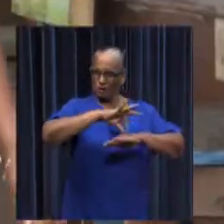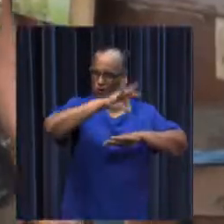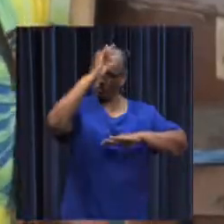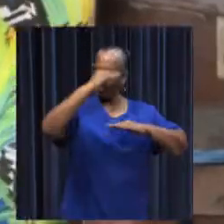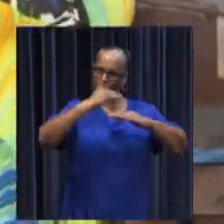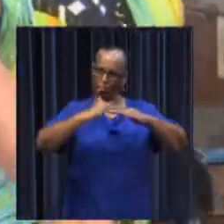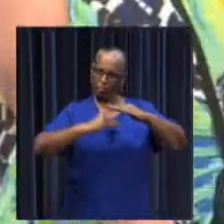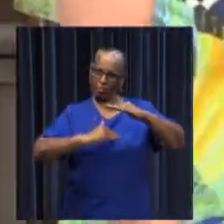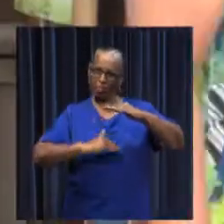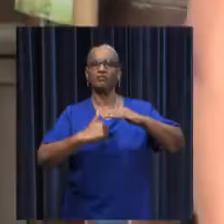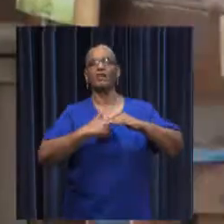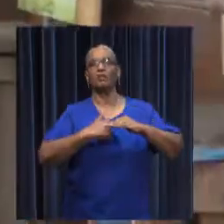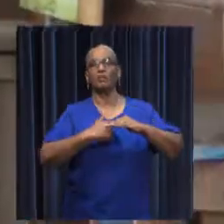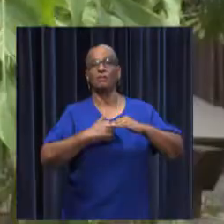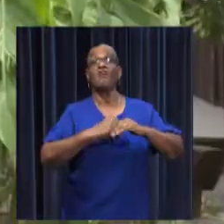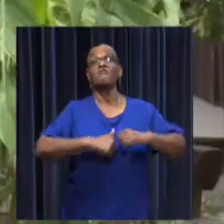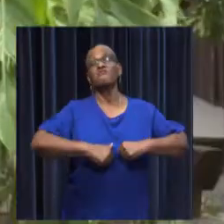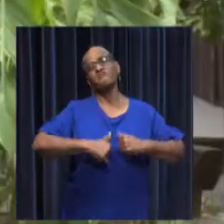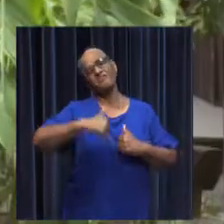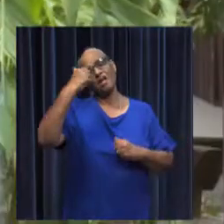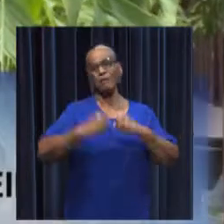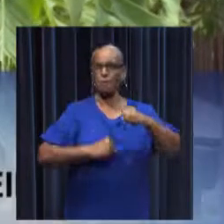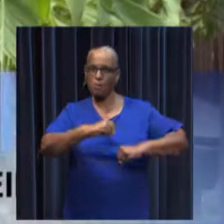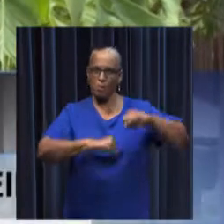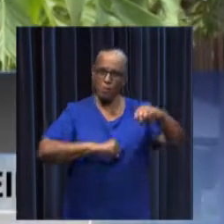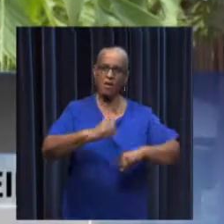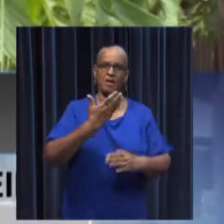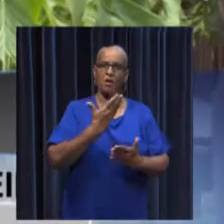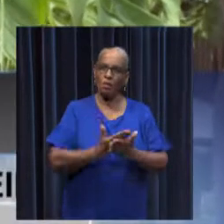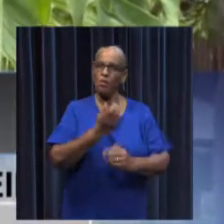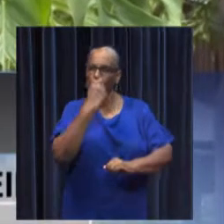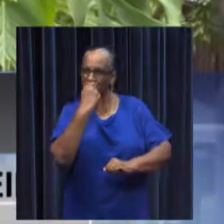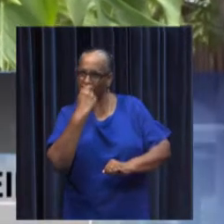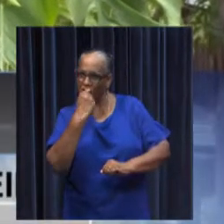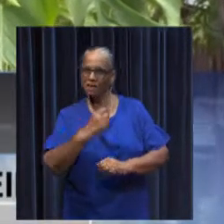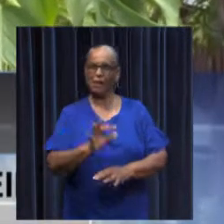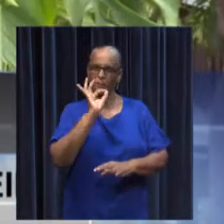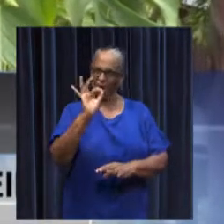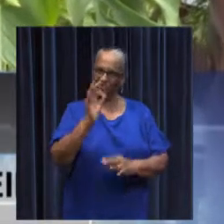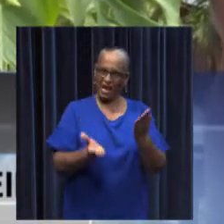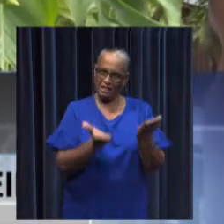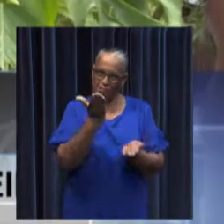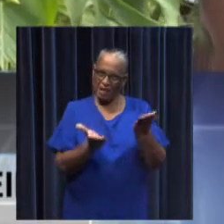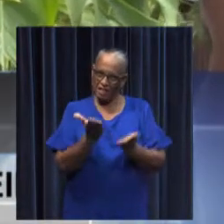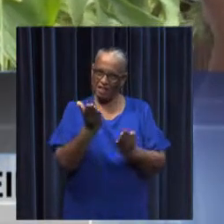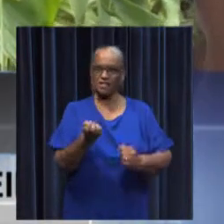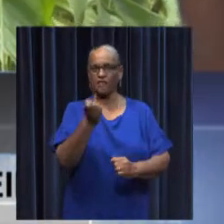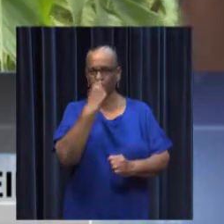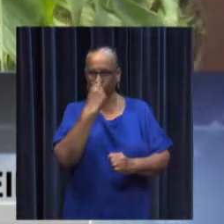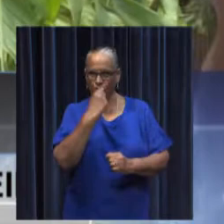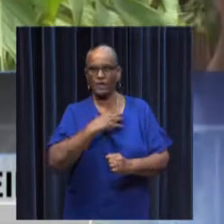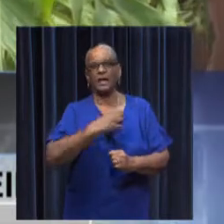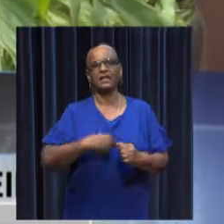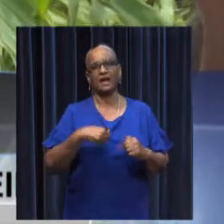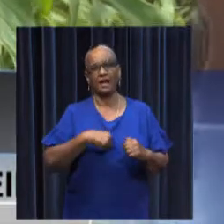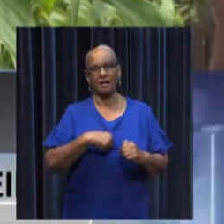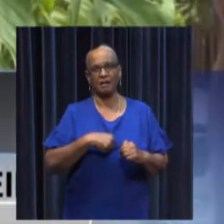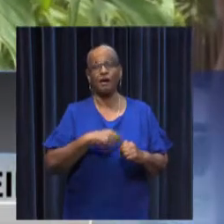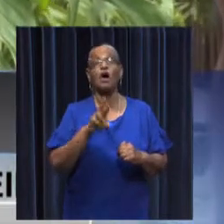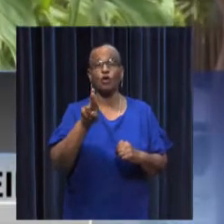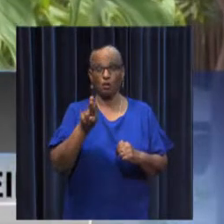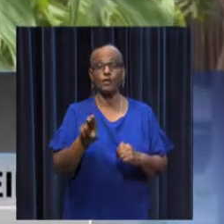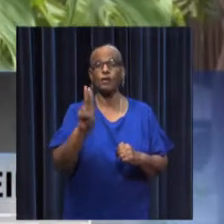and fat can cause your health to deteriorate. By exercising a lot and eating healthy, we can find a